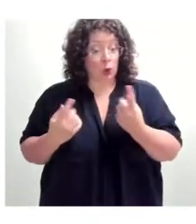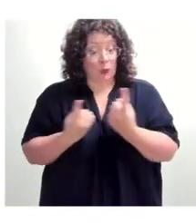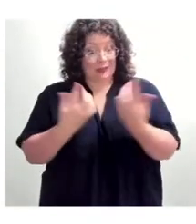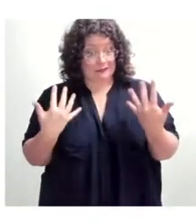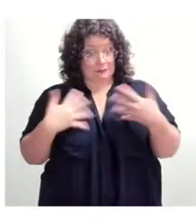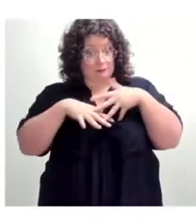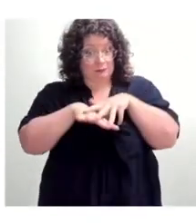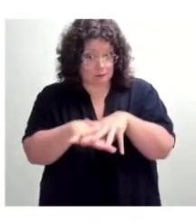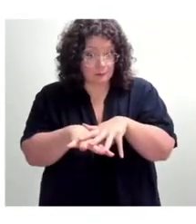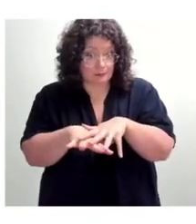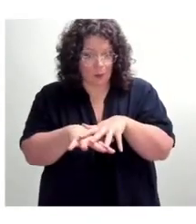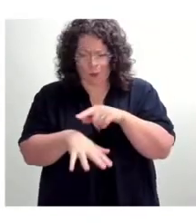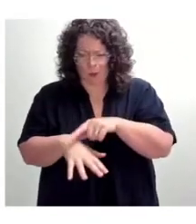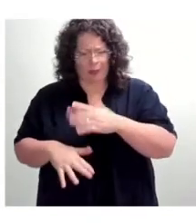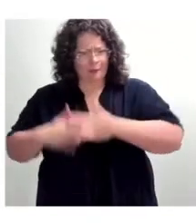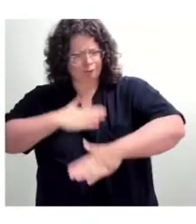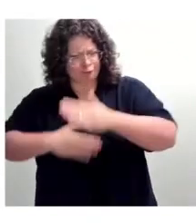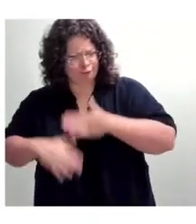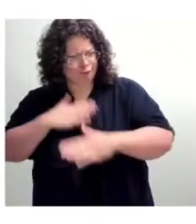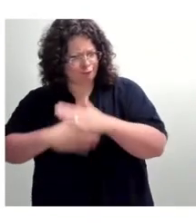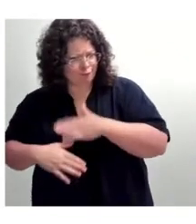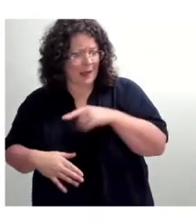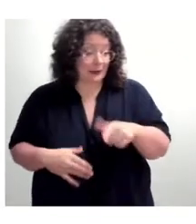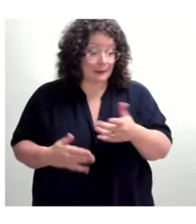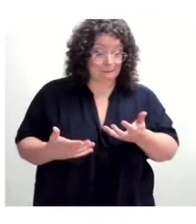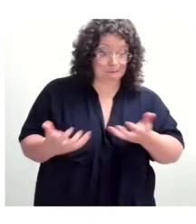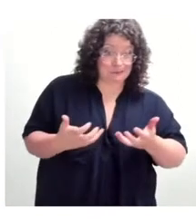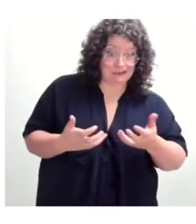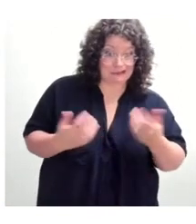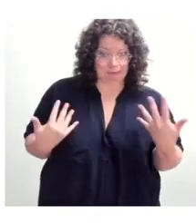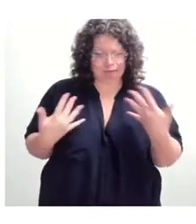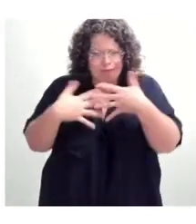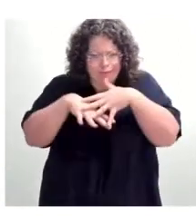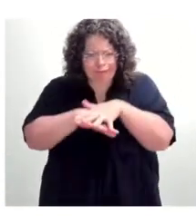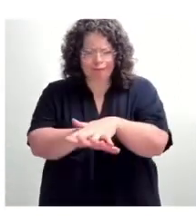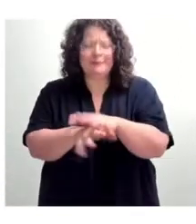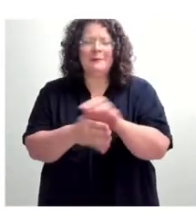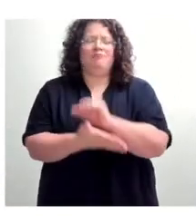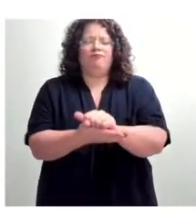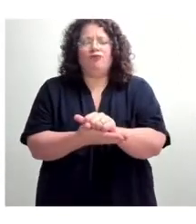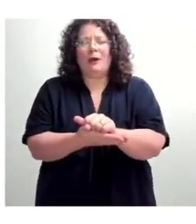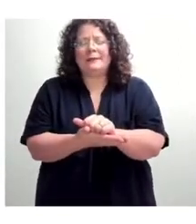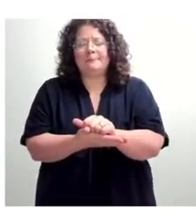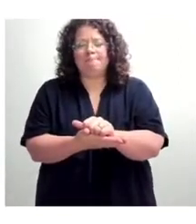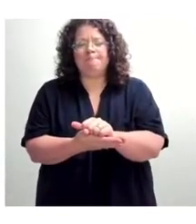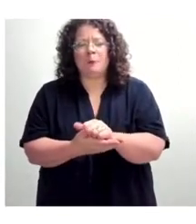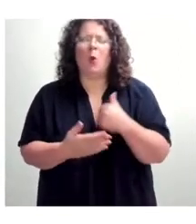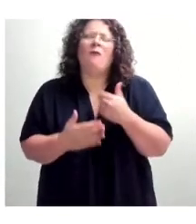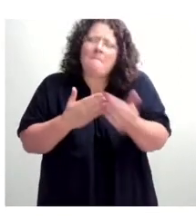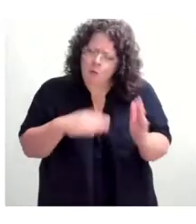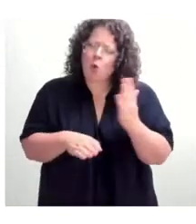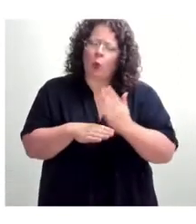as everyone recognises, and we're not there yet. But I think that it's something that I'm committed to, and our leadership is committed to, and I